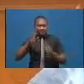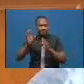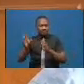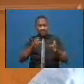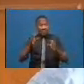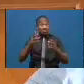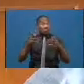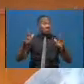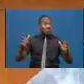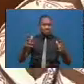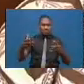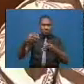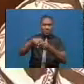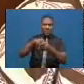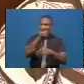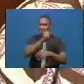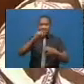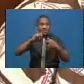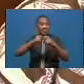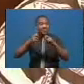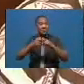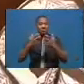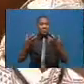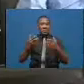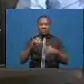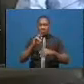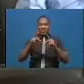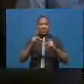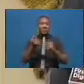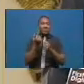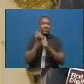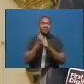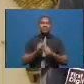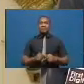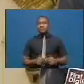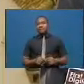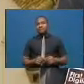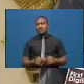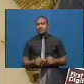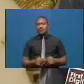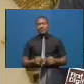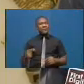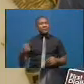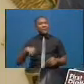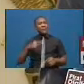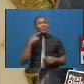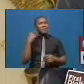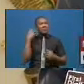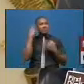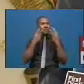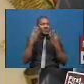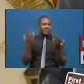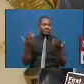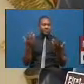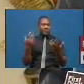place to absorb any hardships which the consumer may face. We remain concerned about the price